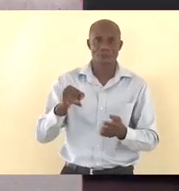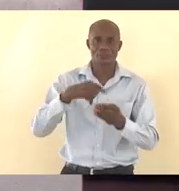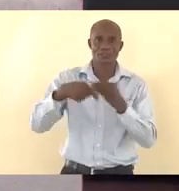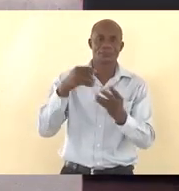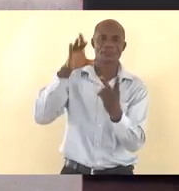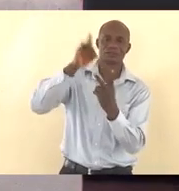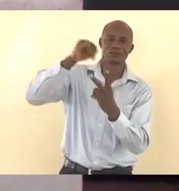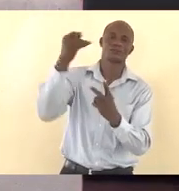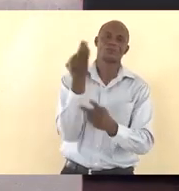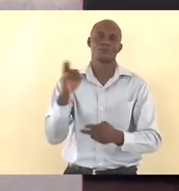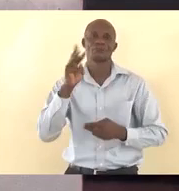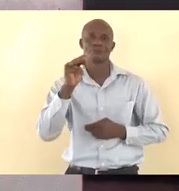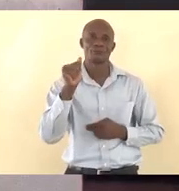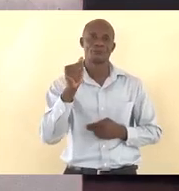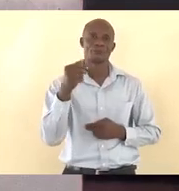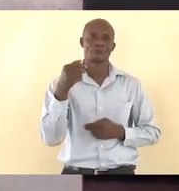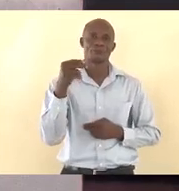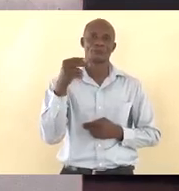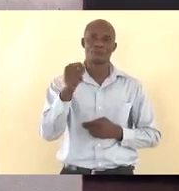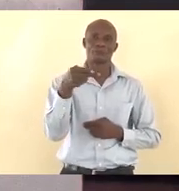reading about the choice of Matthias.